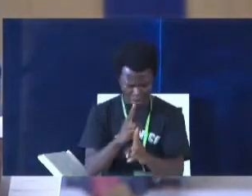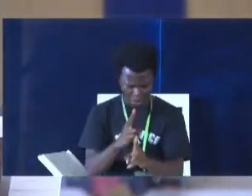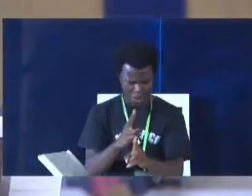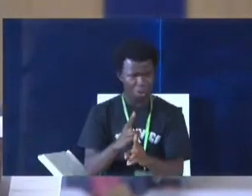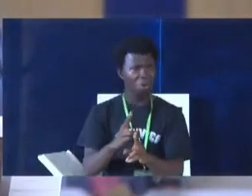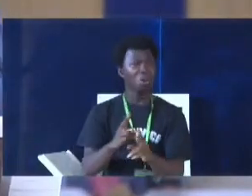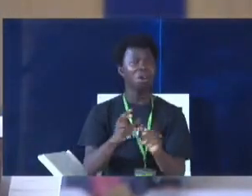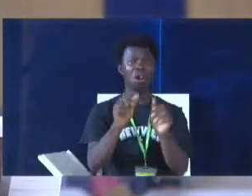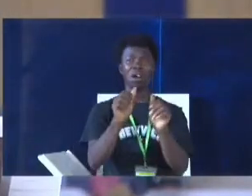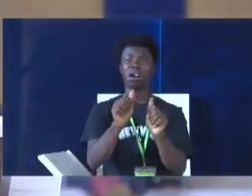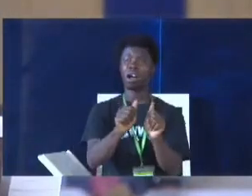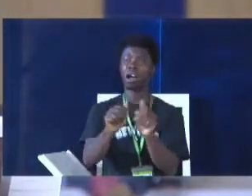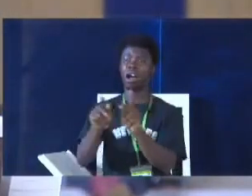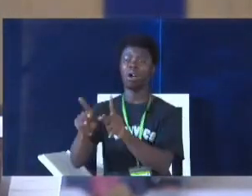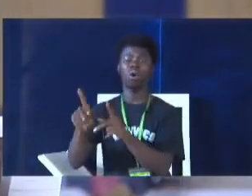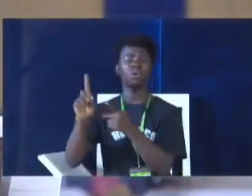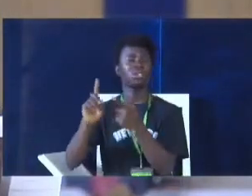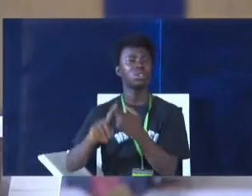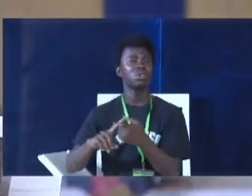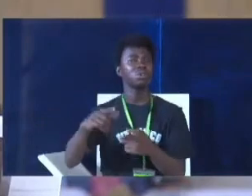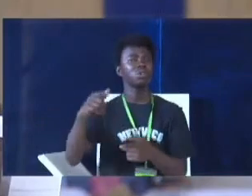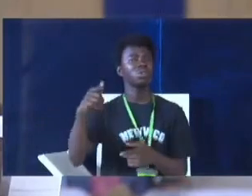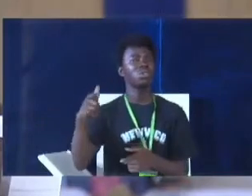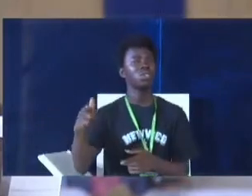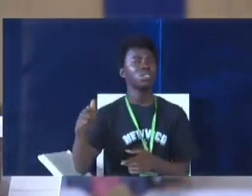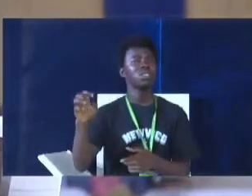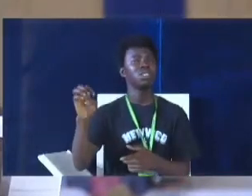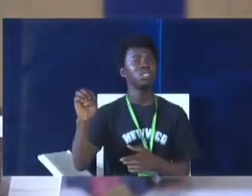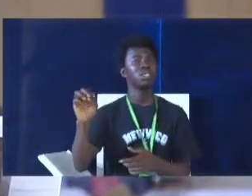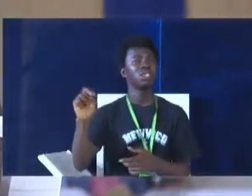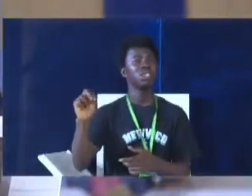according to Genesis 37 verse 2, Genesis 37 verse 2,